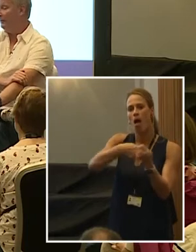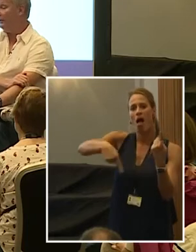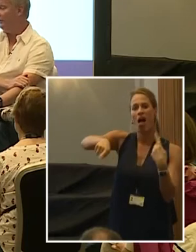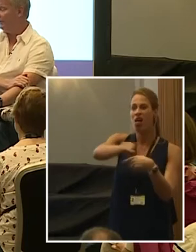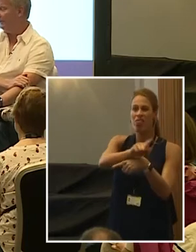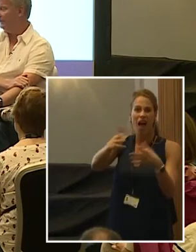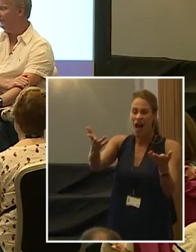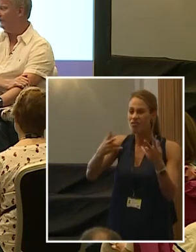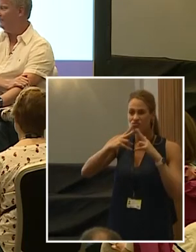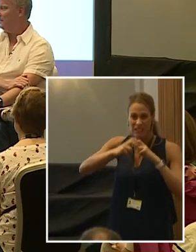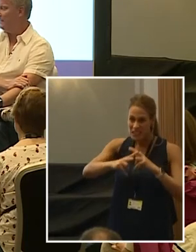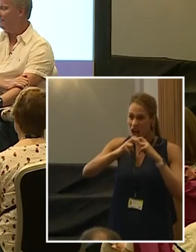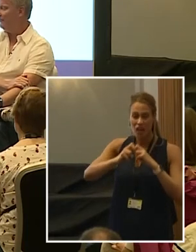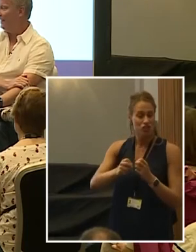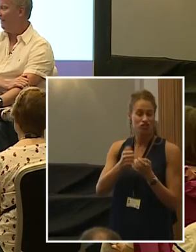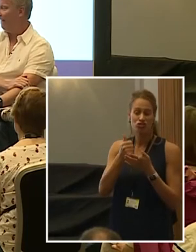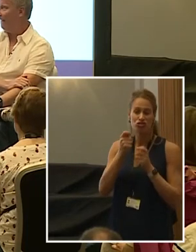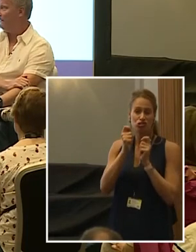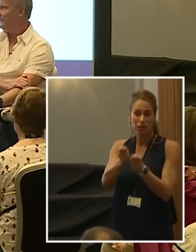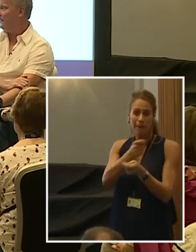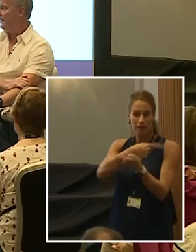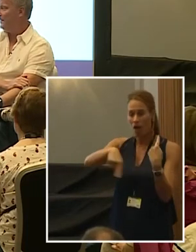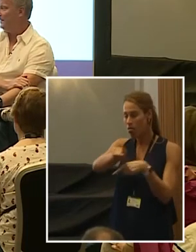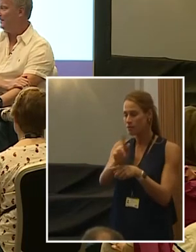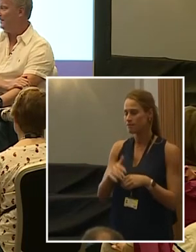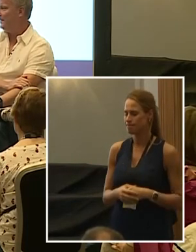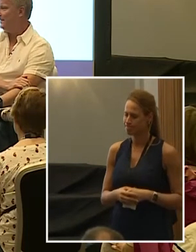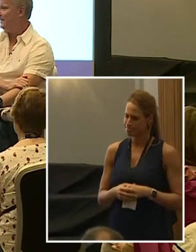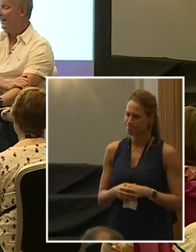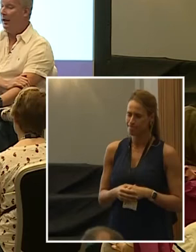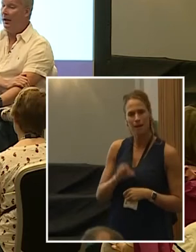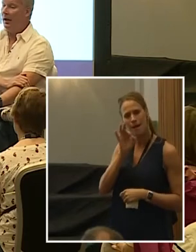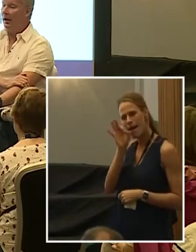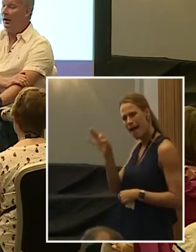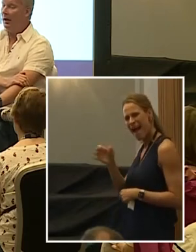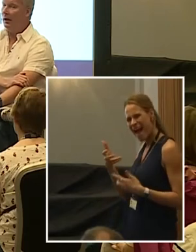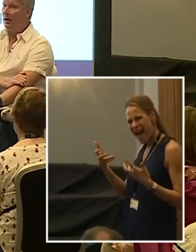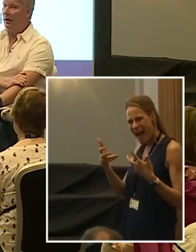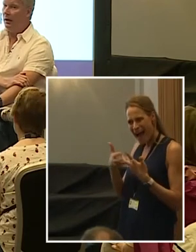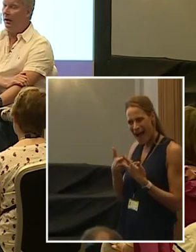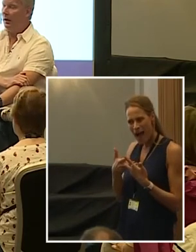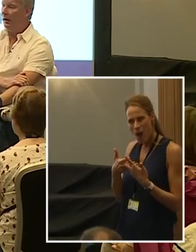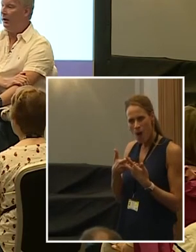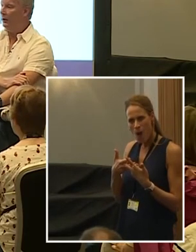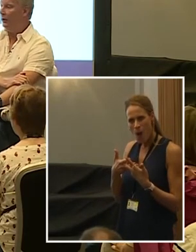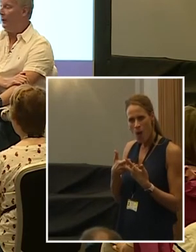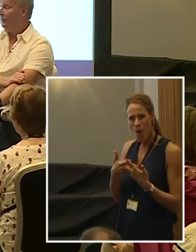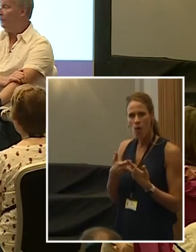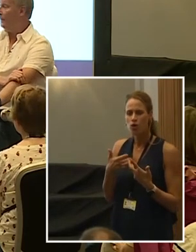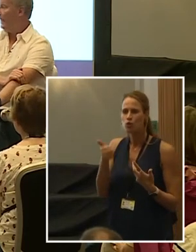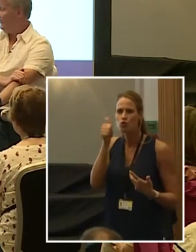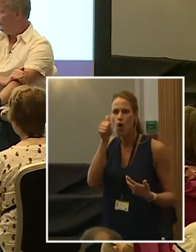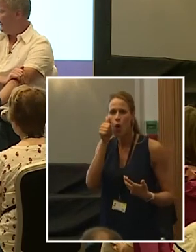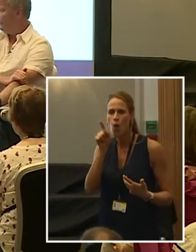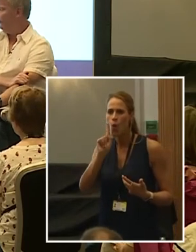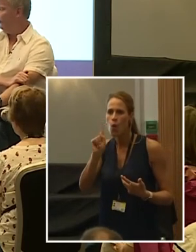treatment and research of people. Then how did you first find out about the possibility of taking part in this trial? So I was phoned